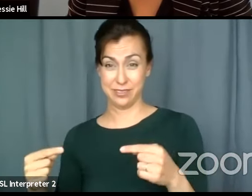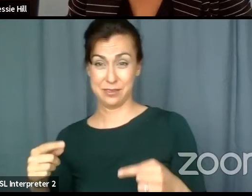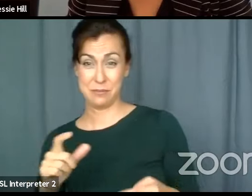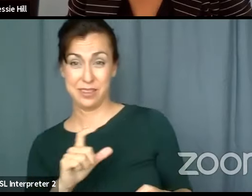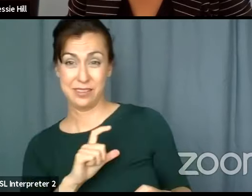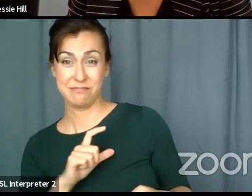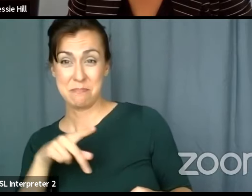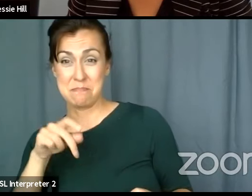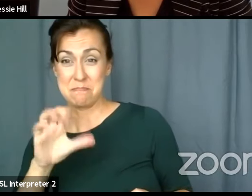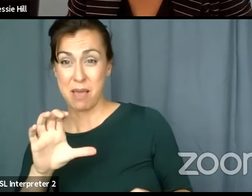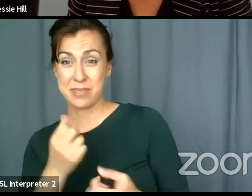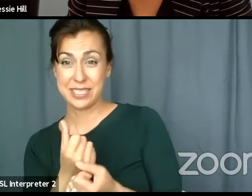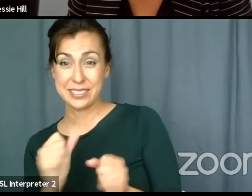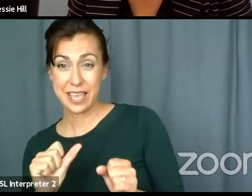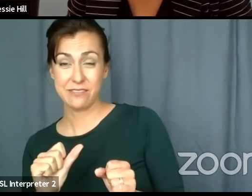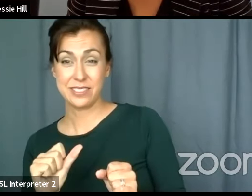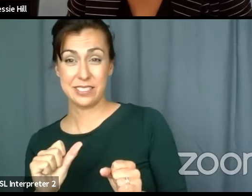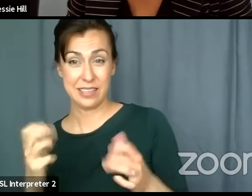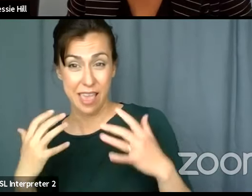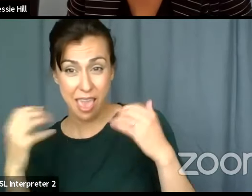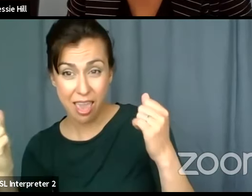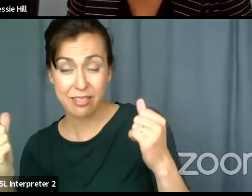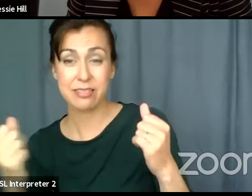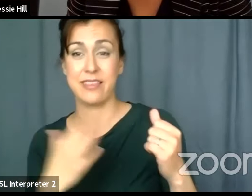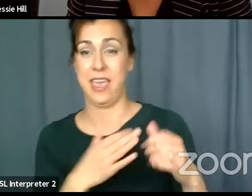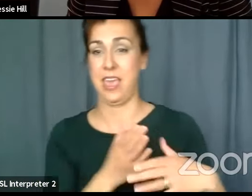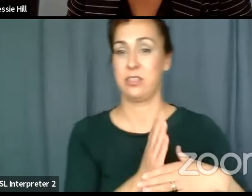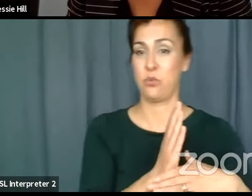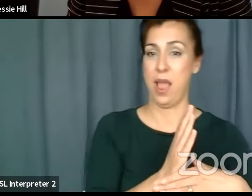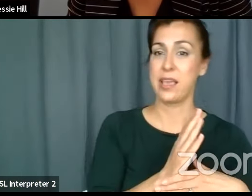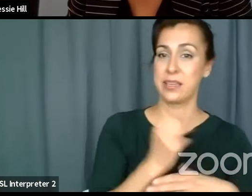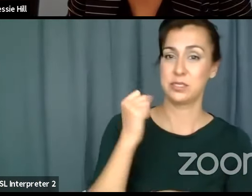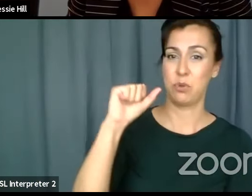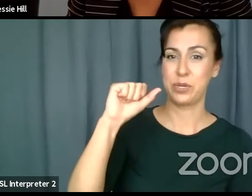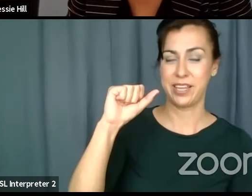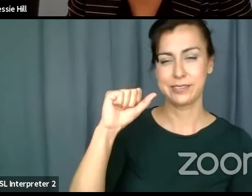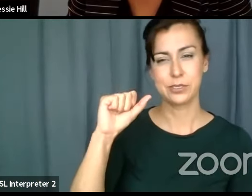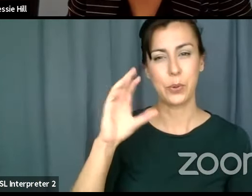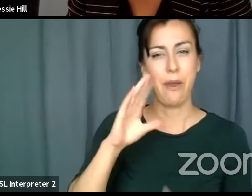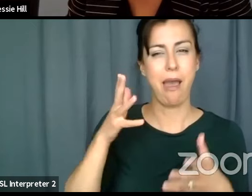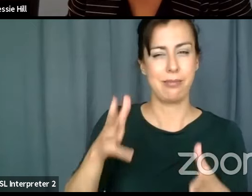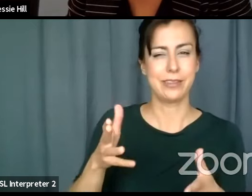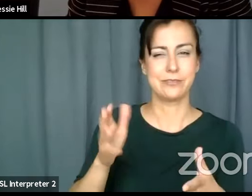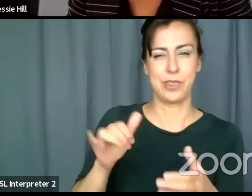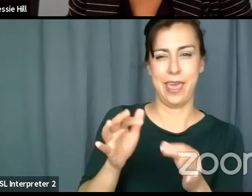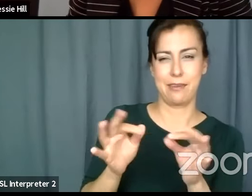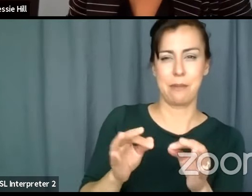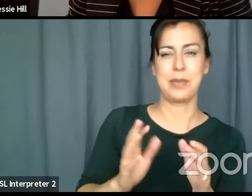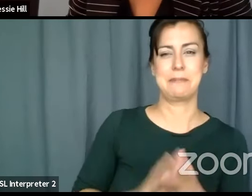health and the right to peaceably protest. So I'll leave it right there for now.